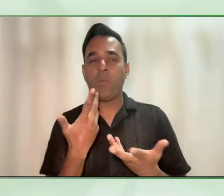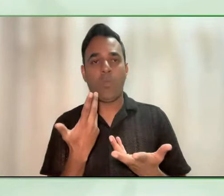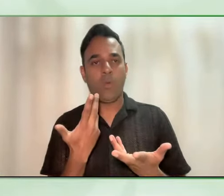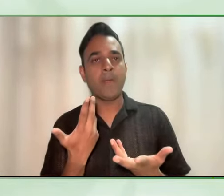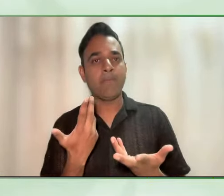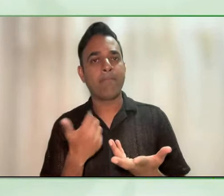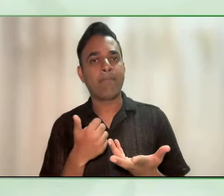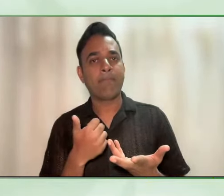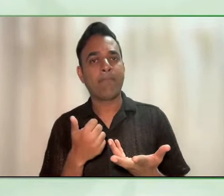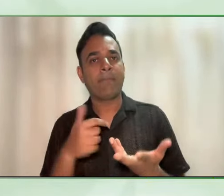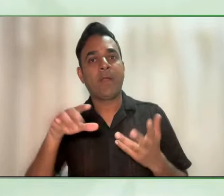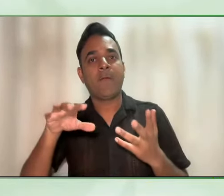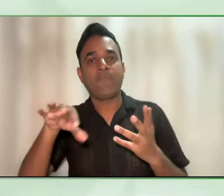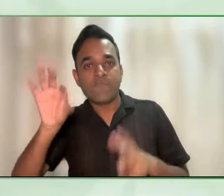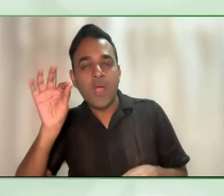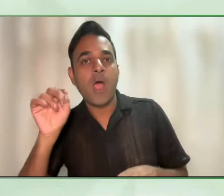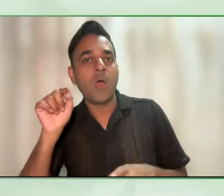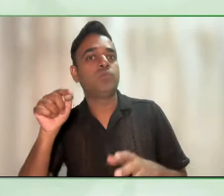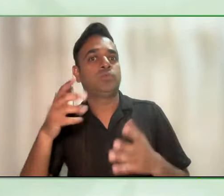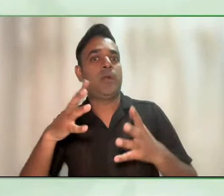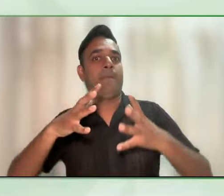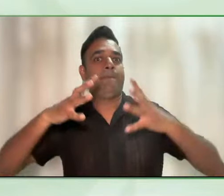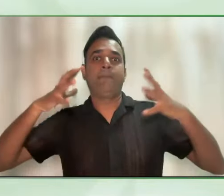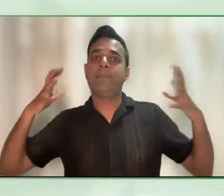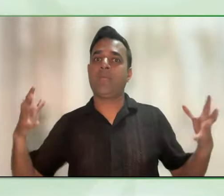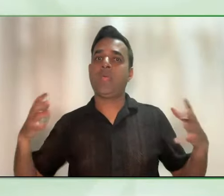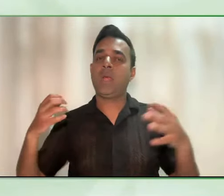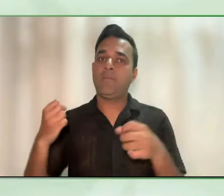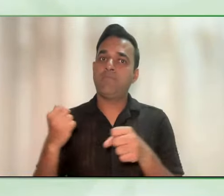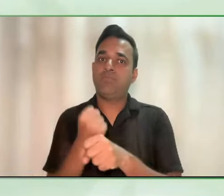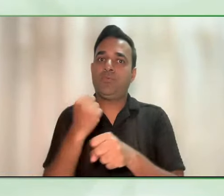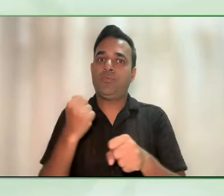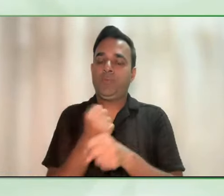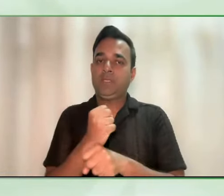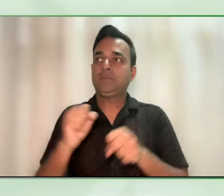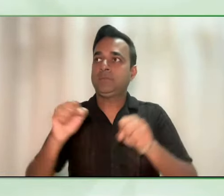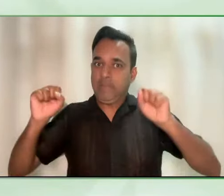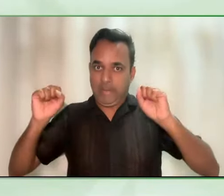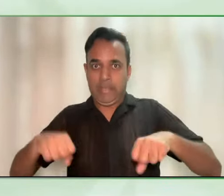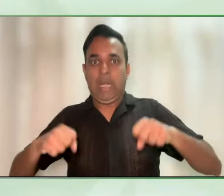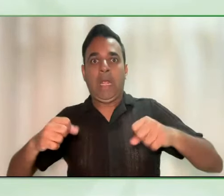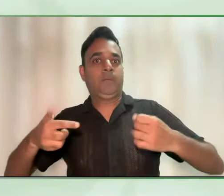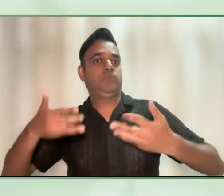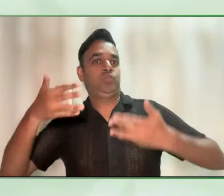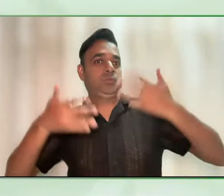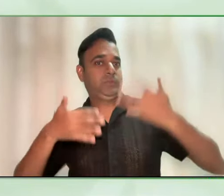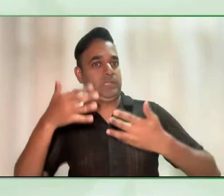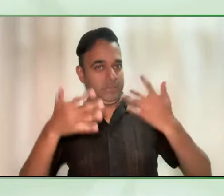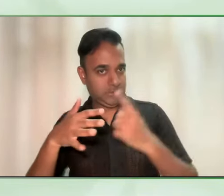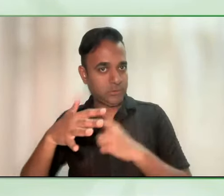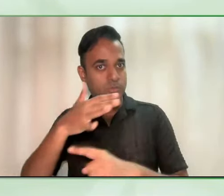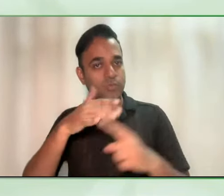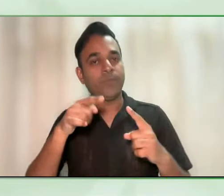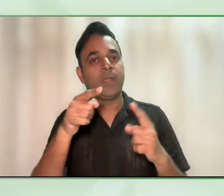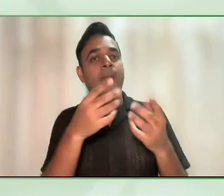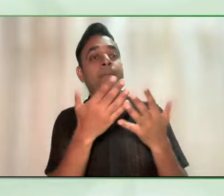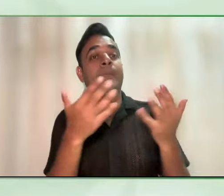supported employment model, as you said, and by facilitating the integration of the workers